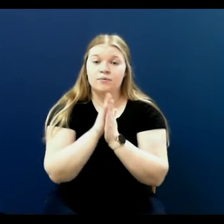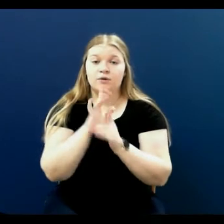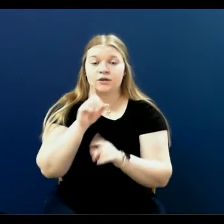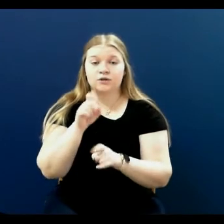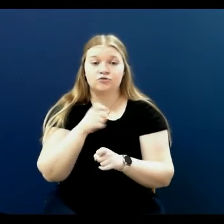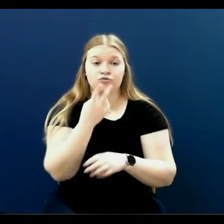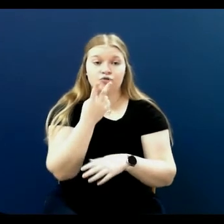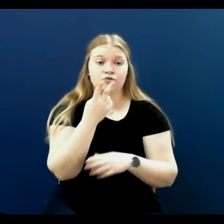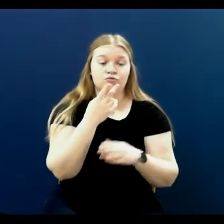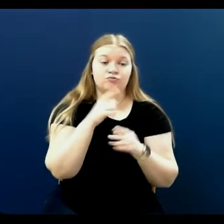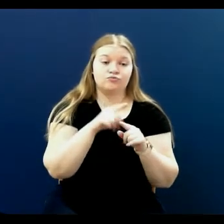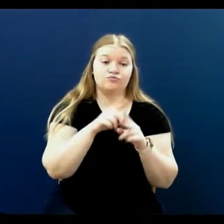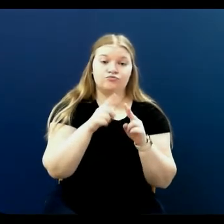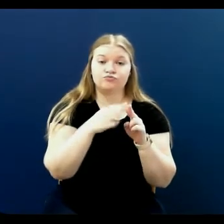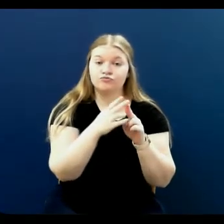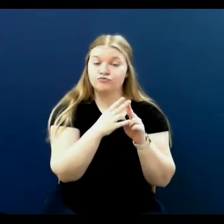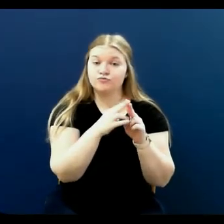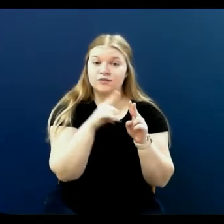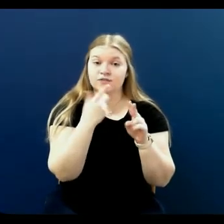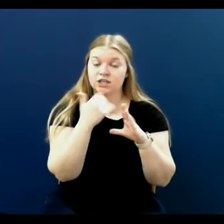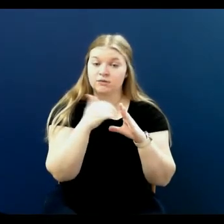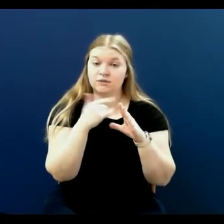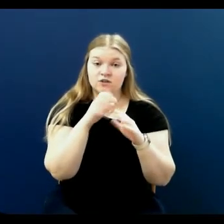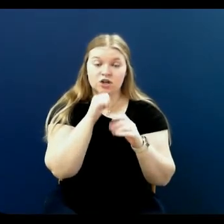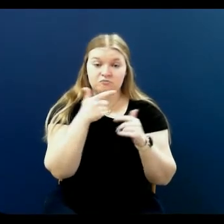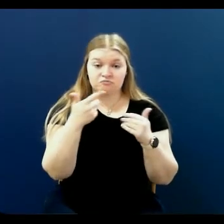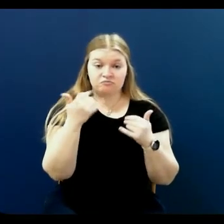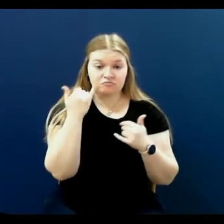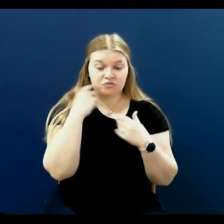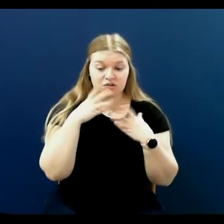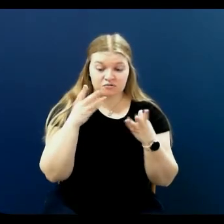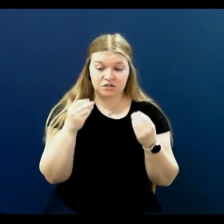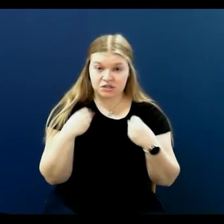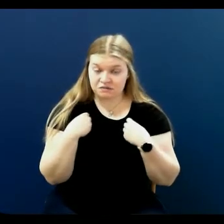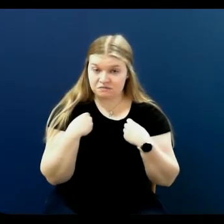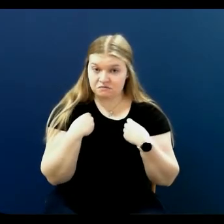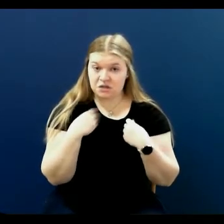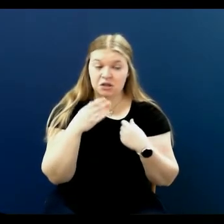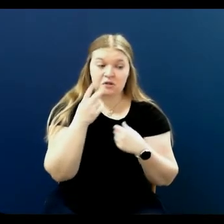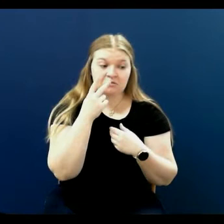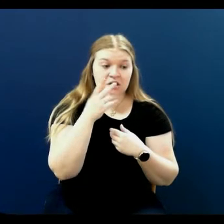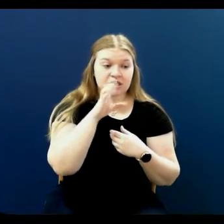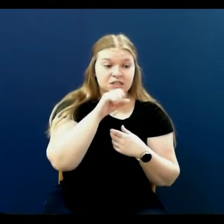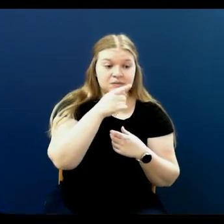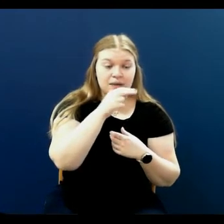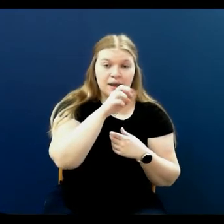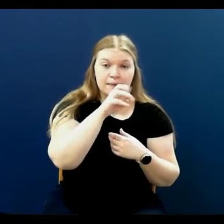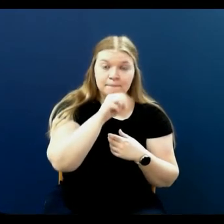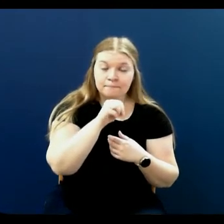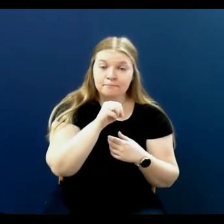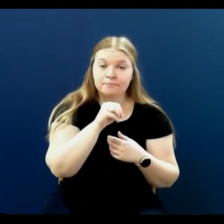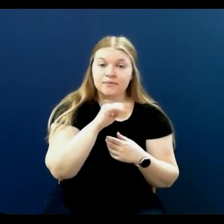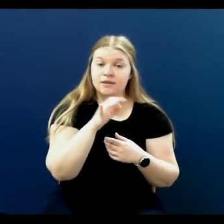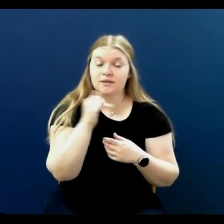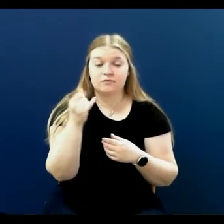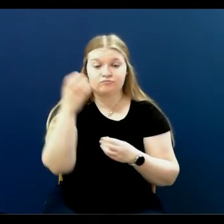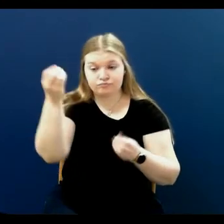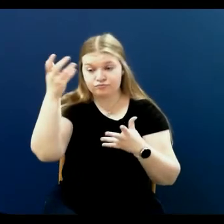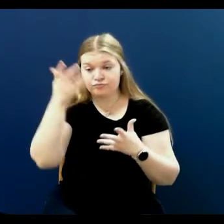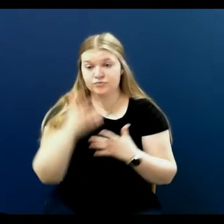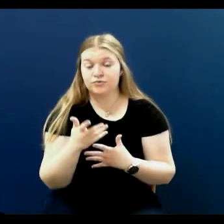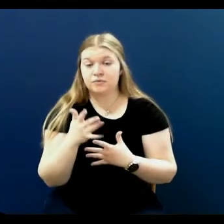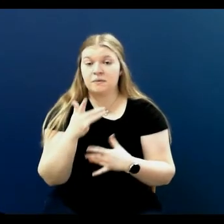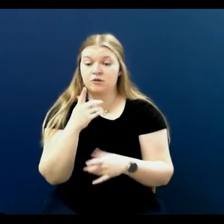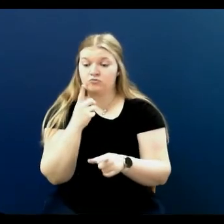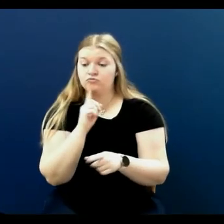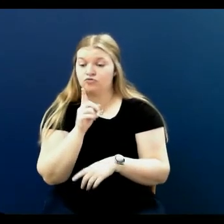different emails. And if you're not receiving either one of them, check your spam folder and then also let us know so we make sure your email address